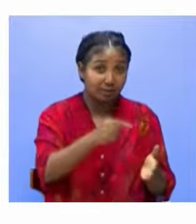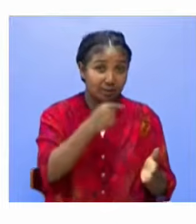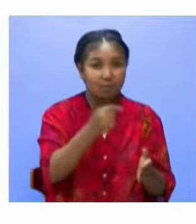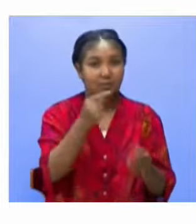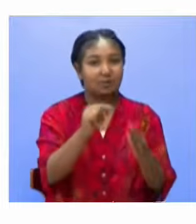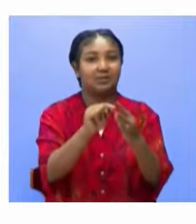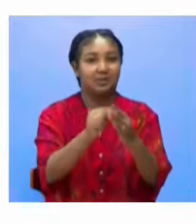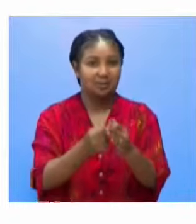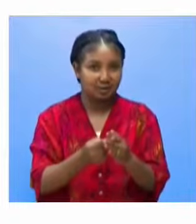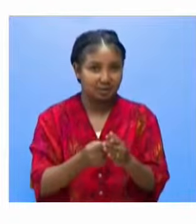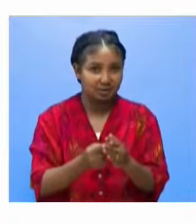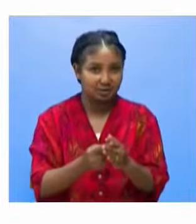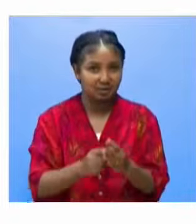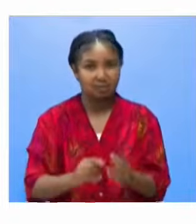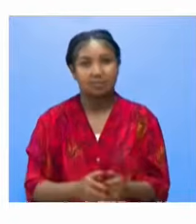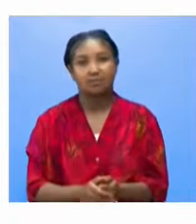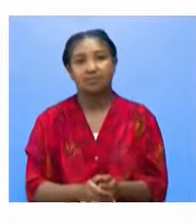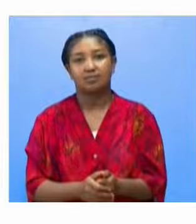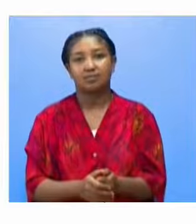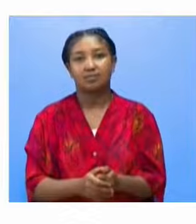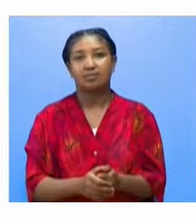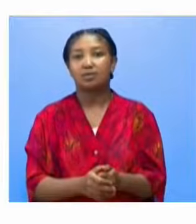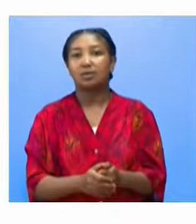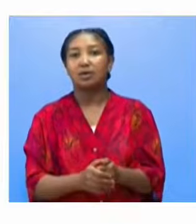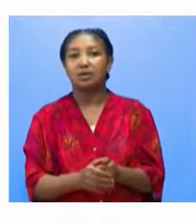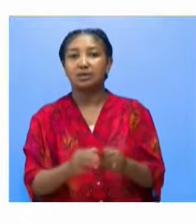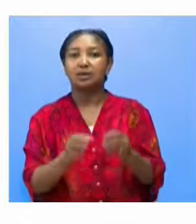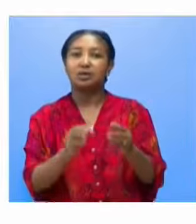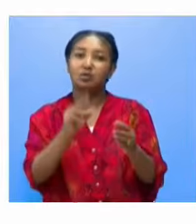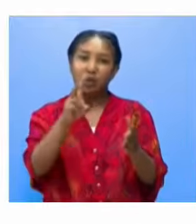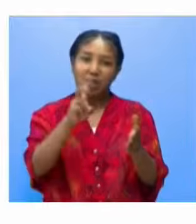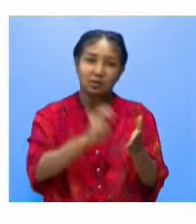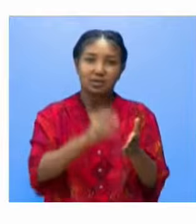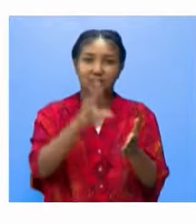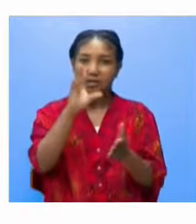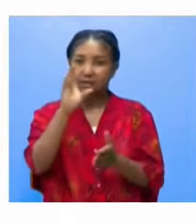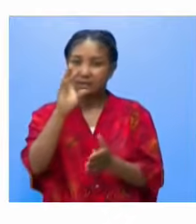is the length between 2010 and